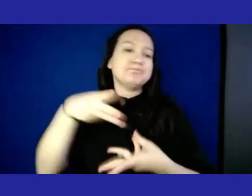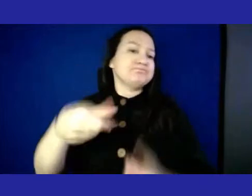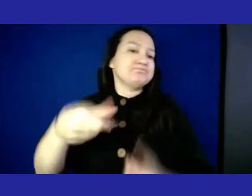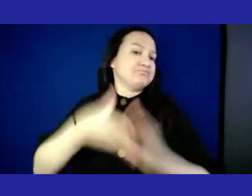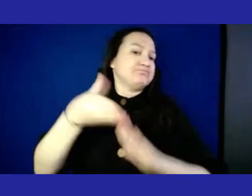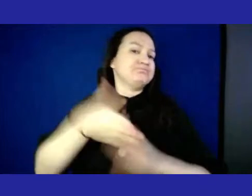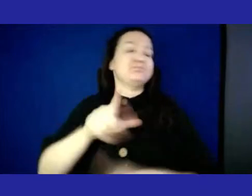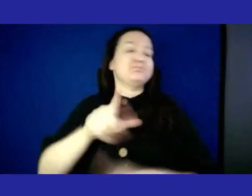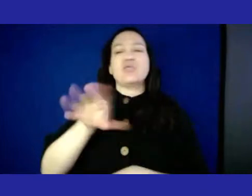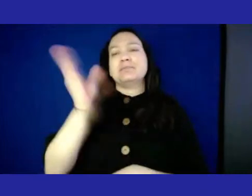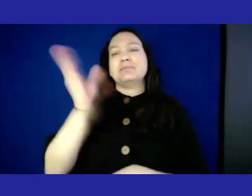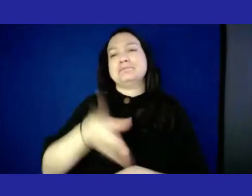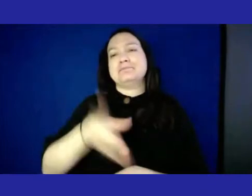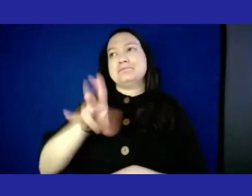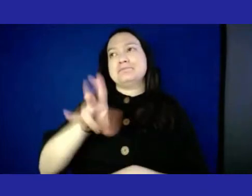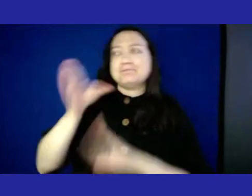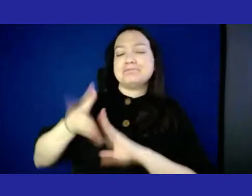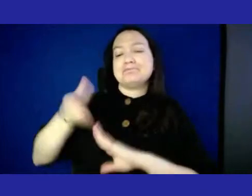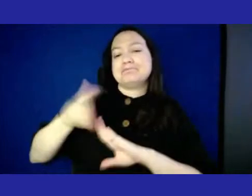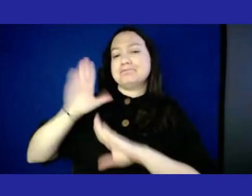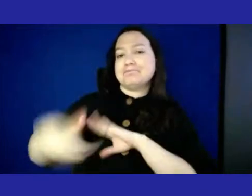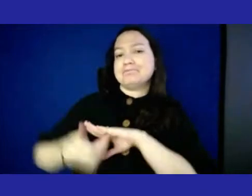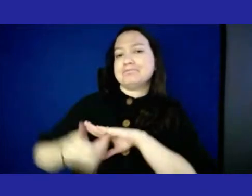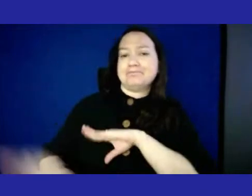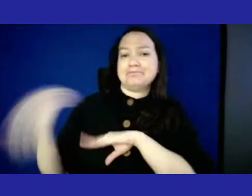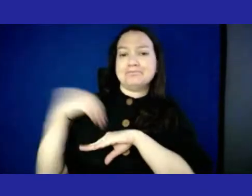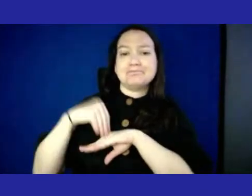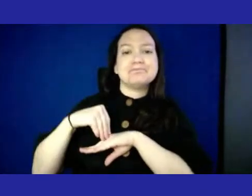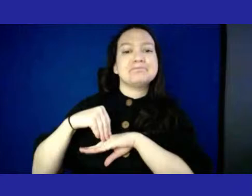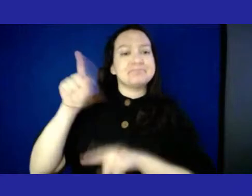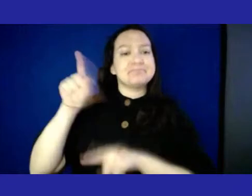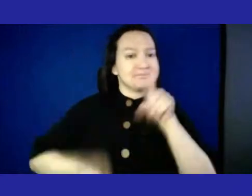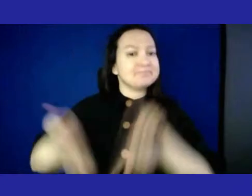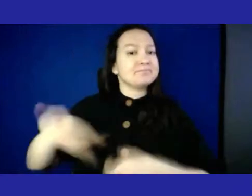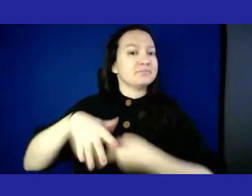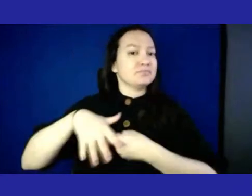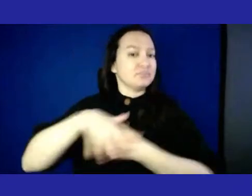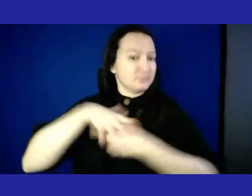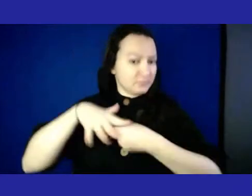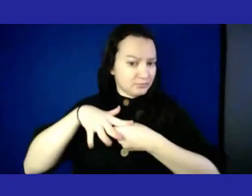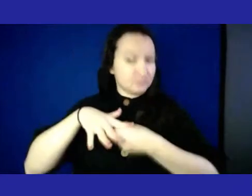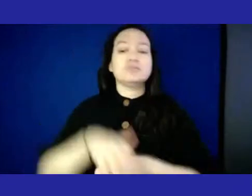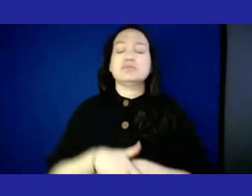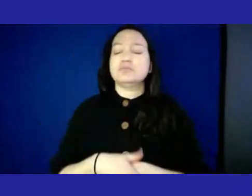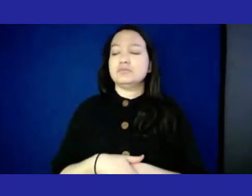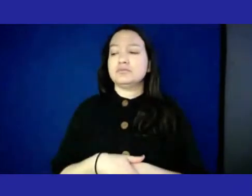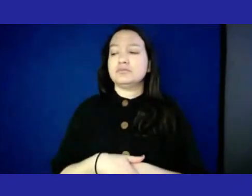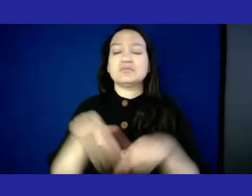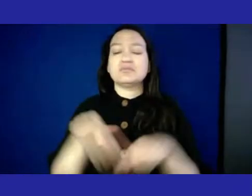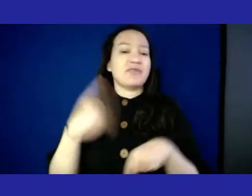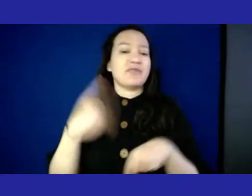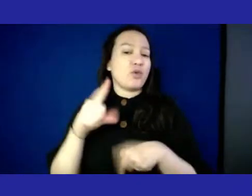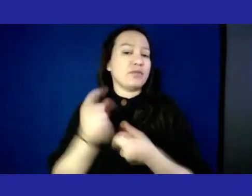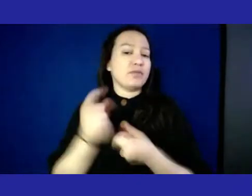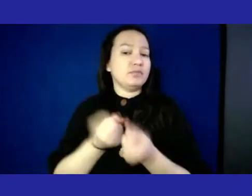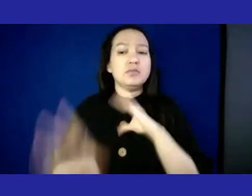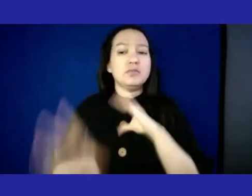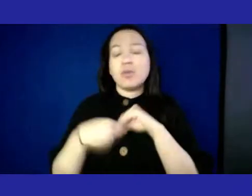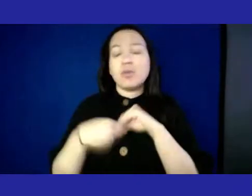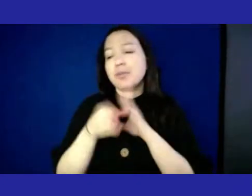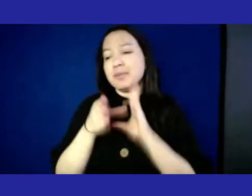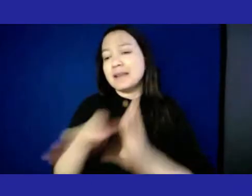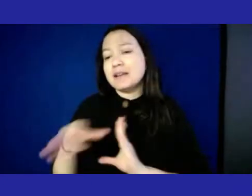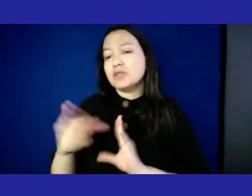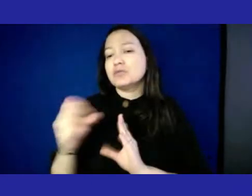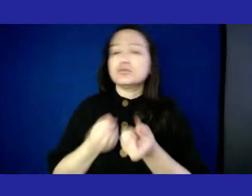a 24/7 operation that we're running across a variety of locations. And this is to do supplemental planning,